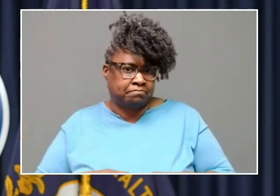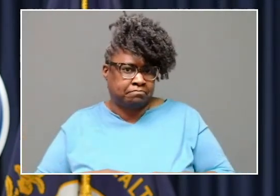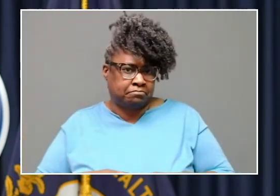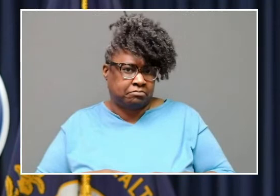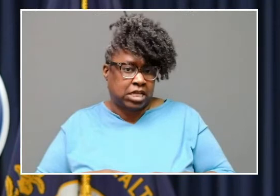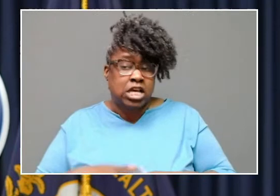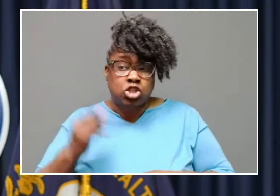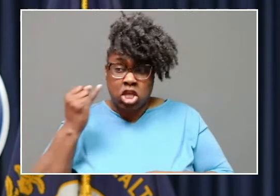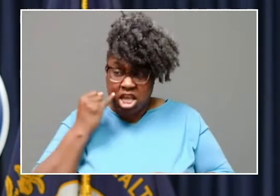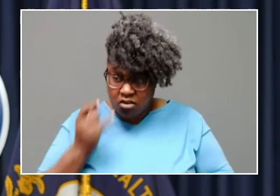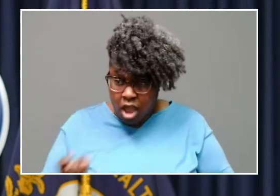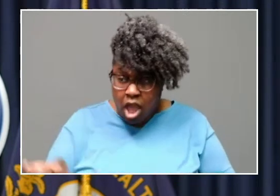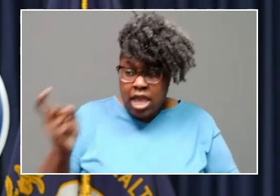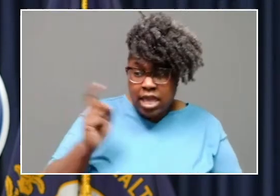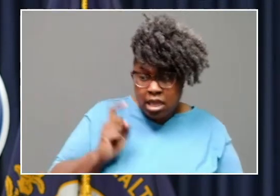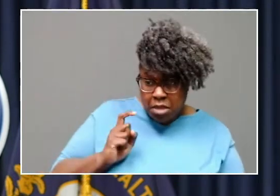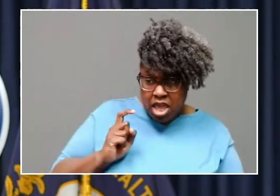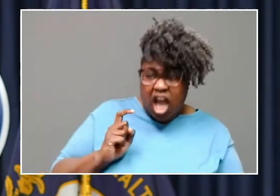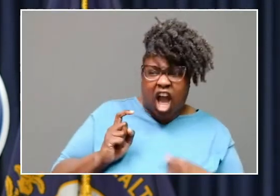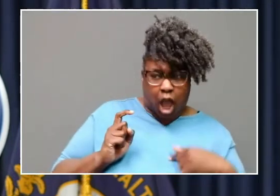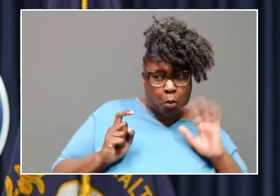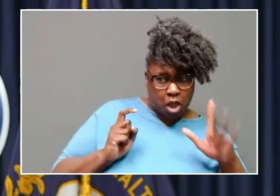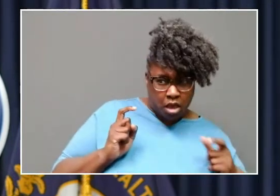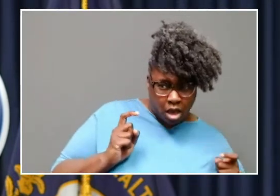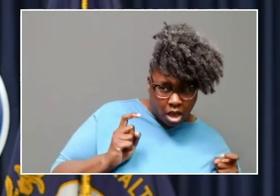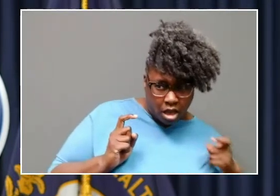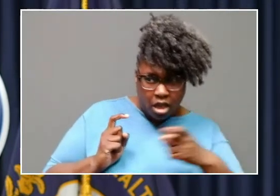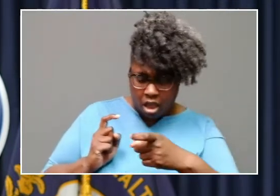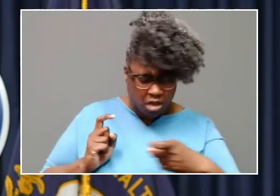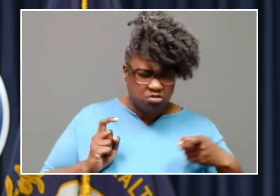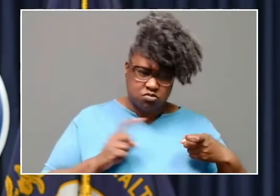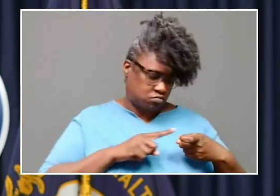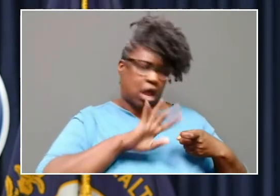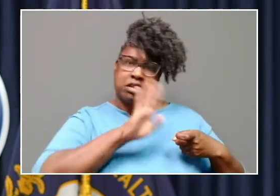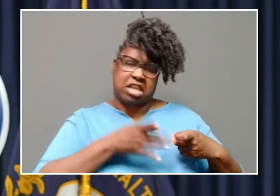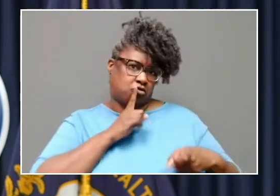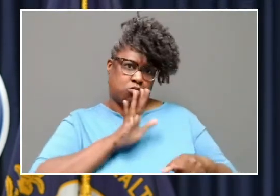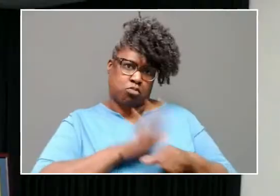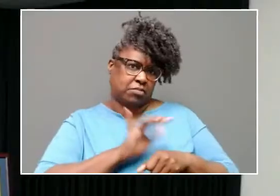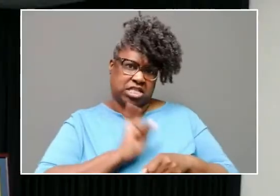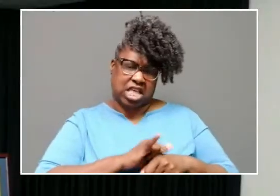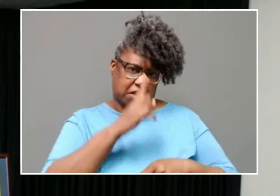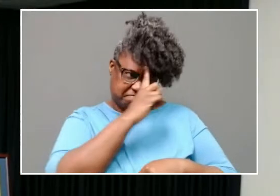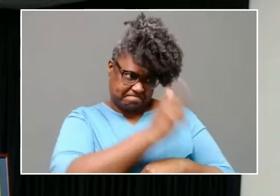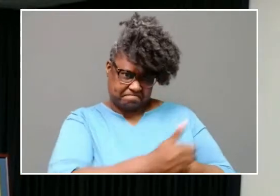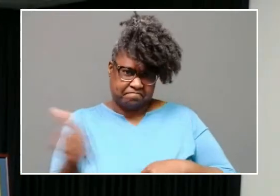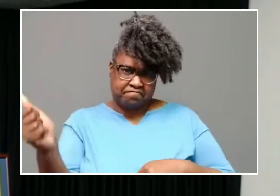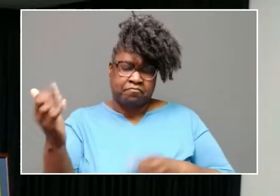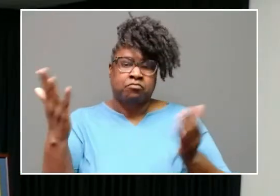for any type of donation. All right, Karen Czar, WUKY.